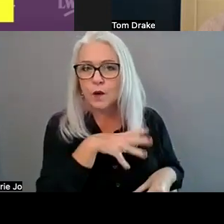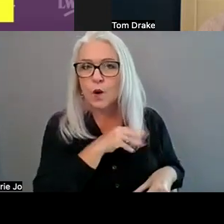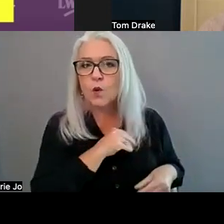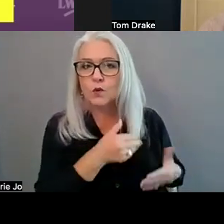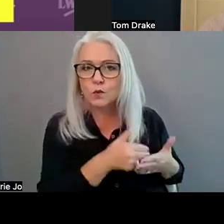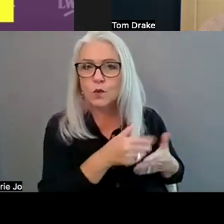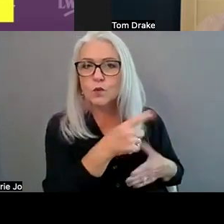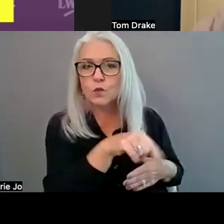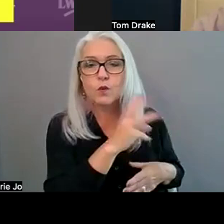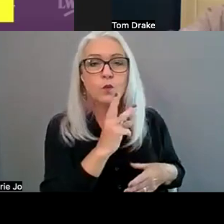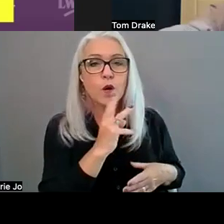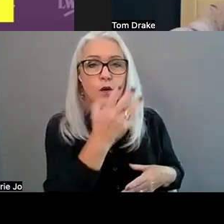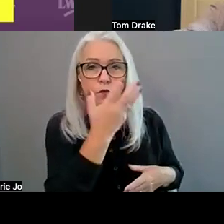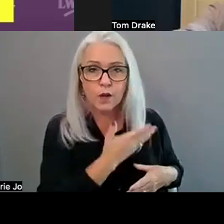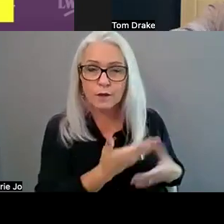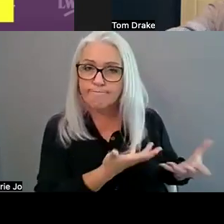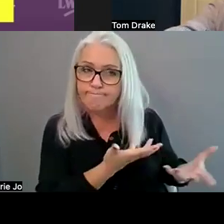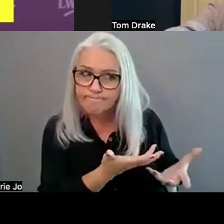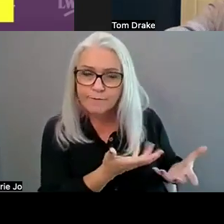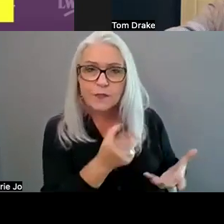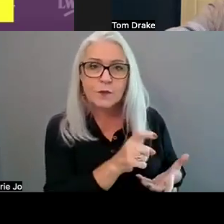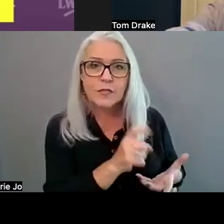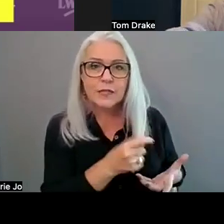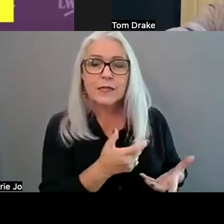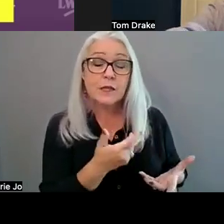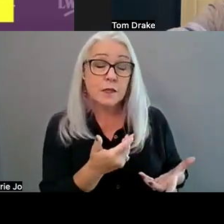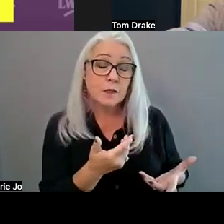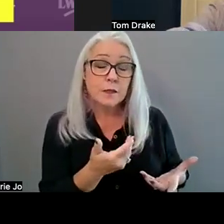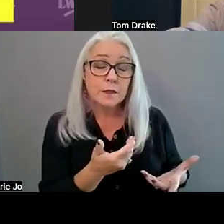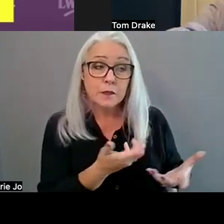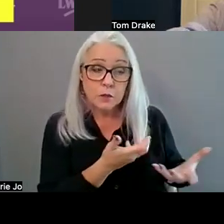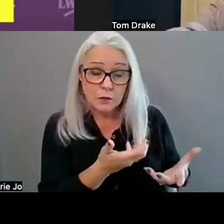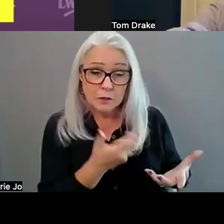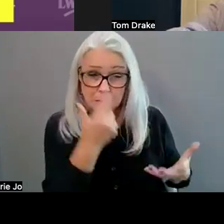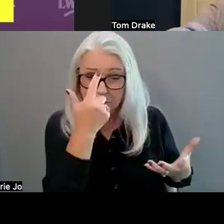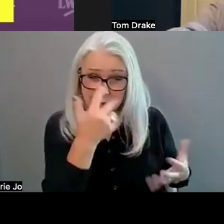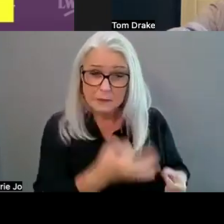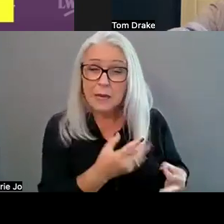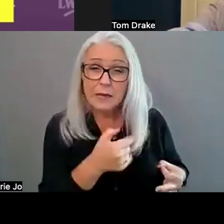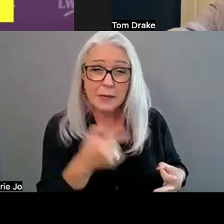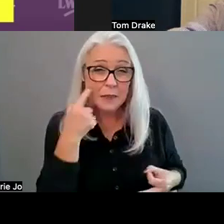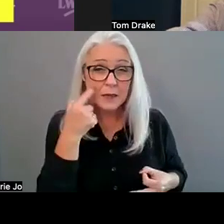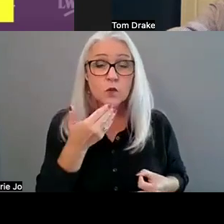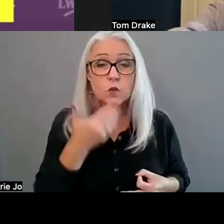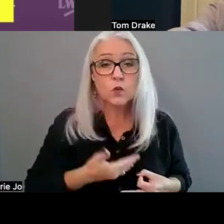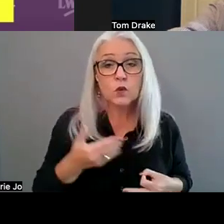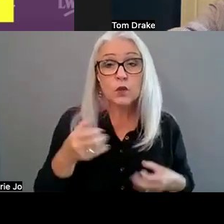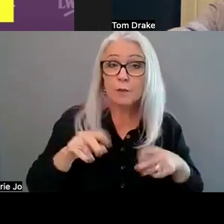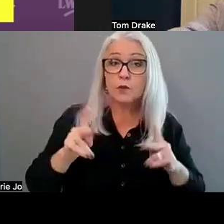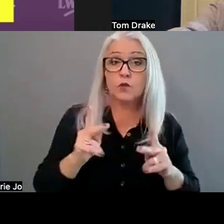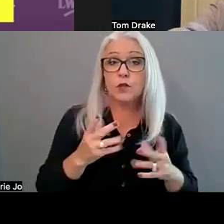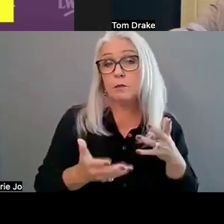And I think that there's going to be a great opportunity to use it to weave our downtown